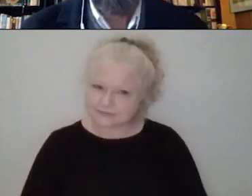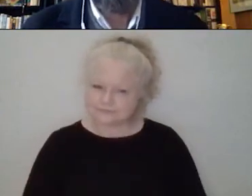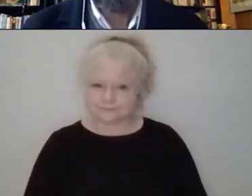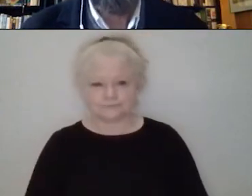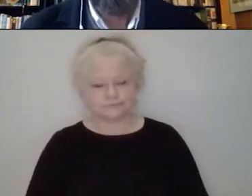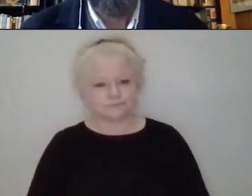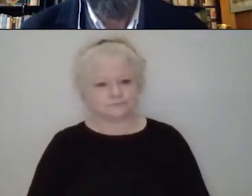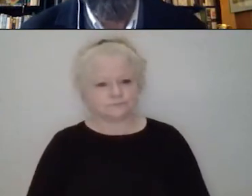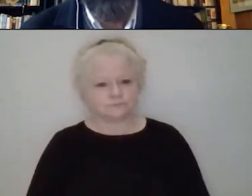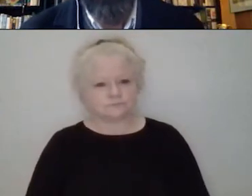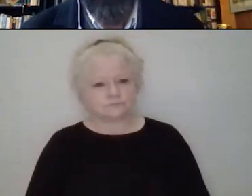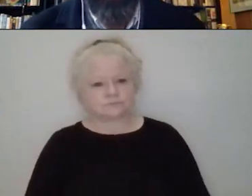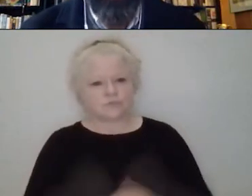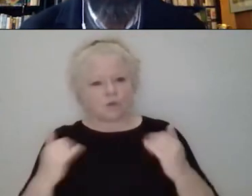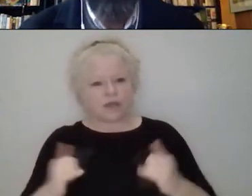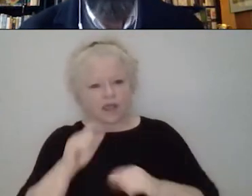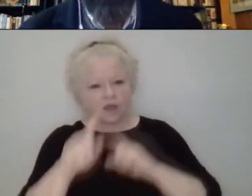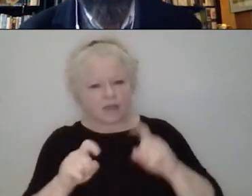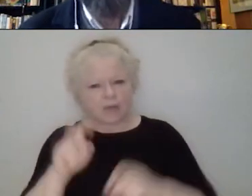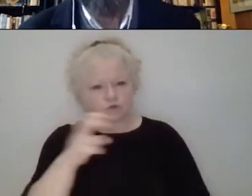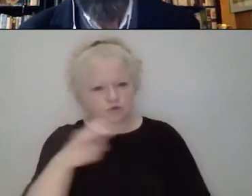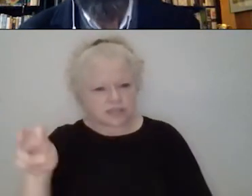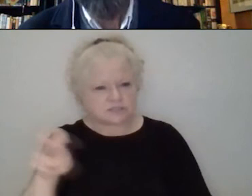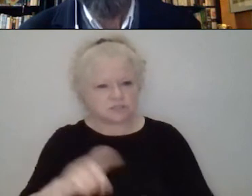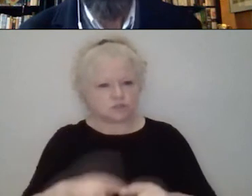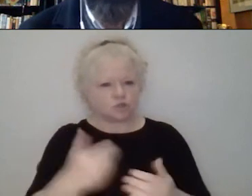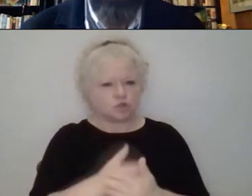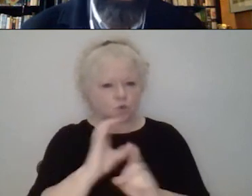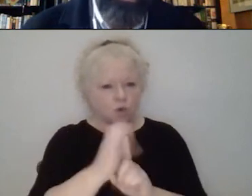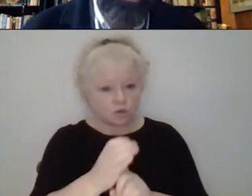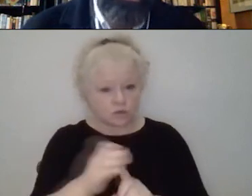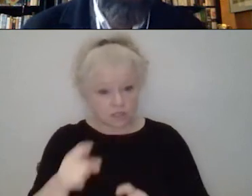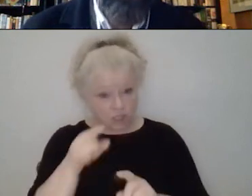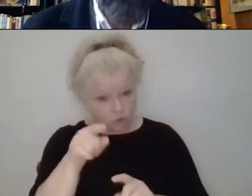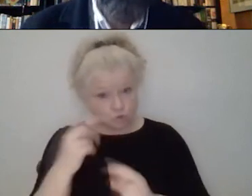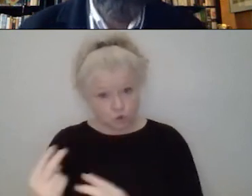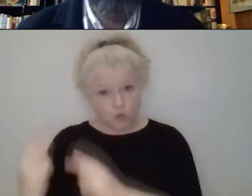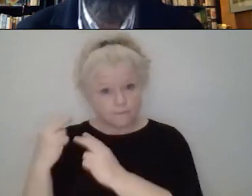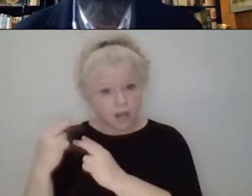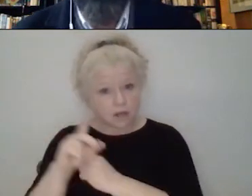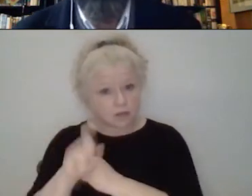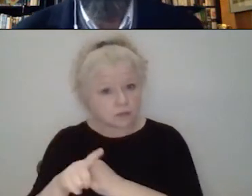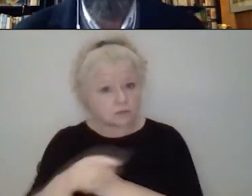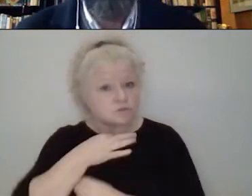they're asking questions about, transitioning and going into new cultures. Can you look back and say,